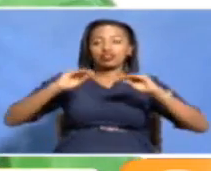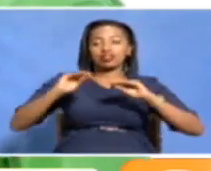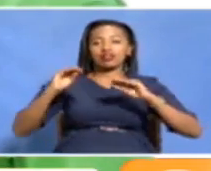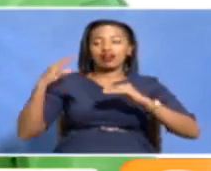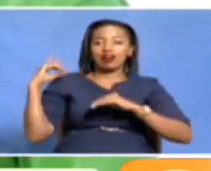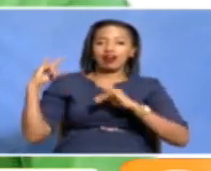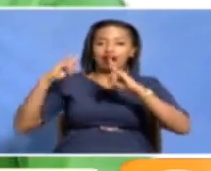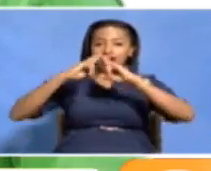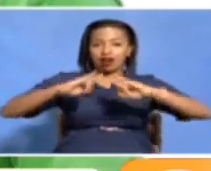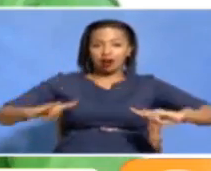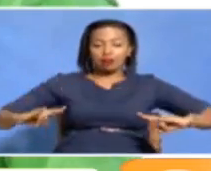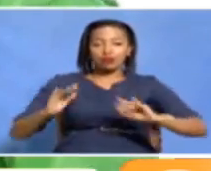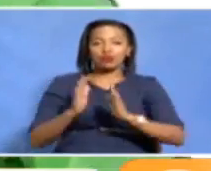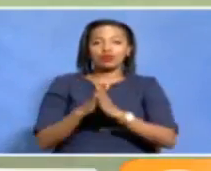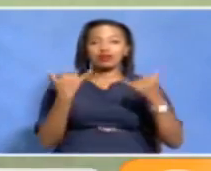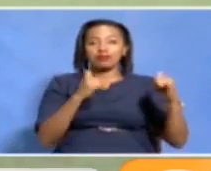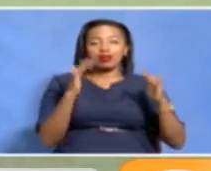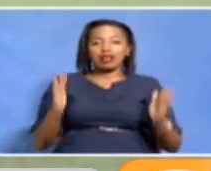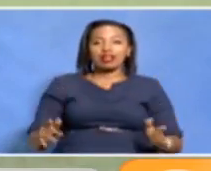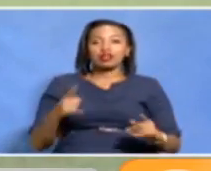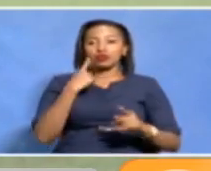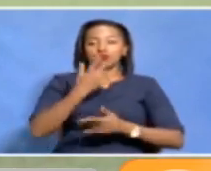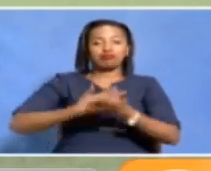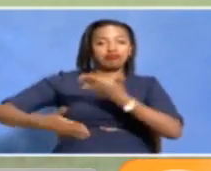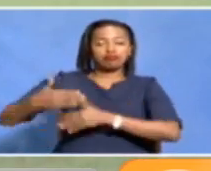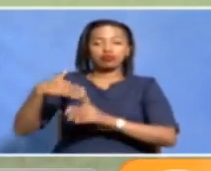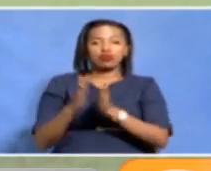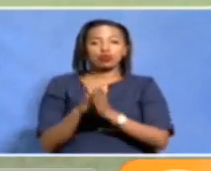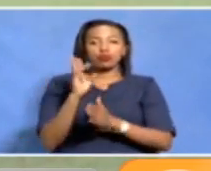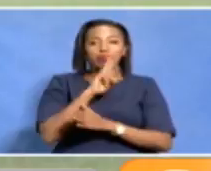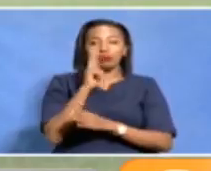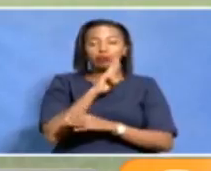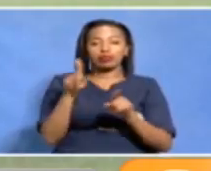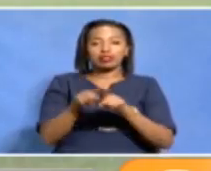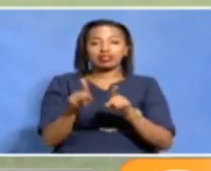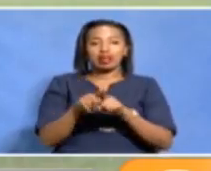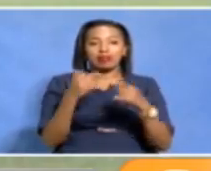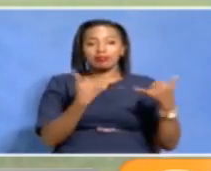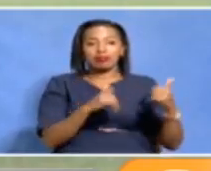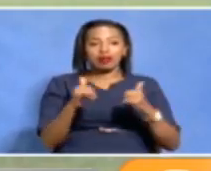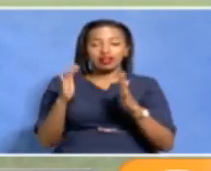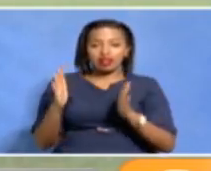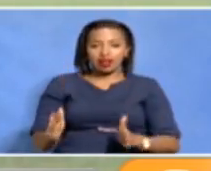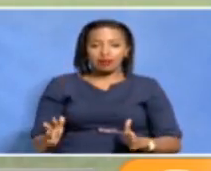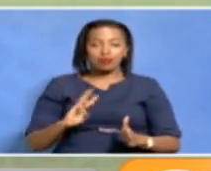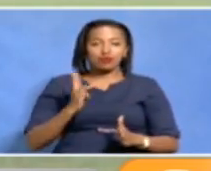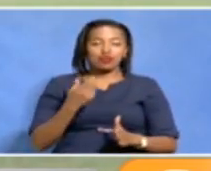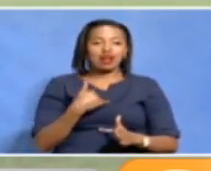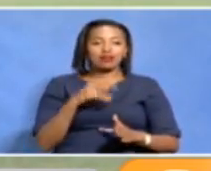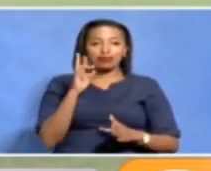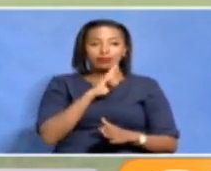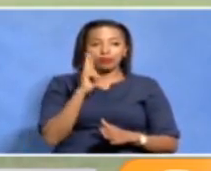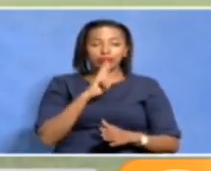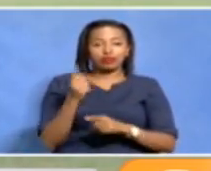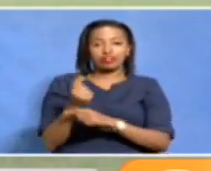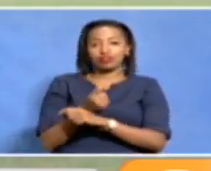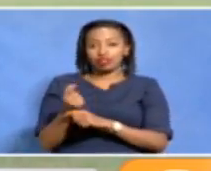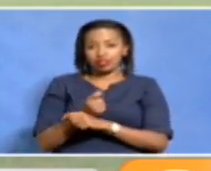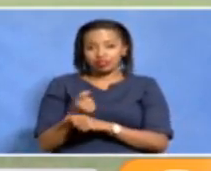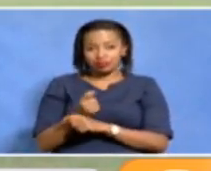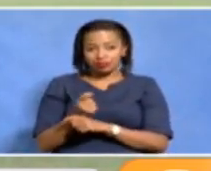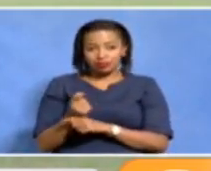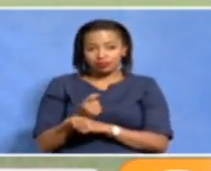who rubbed shoulders with top players. Yeah, it has played a big role in the training we've had. It played a big role in showing us